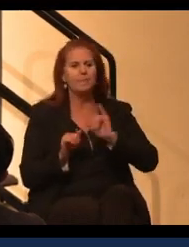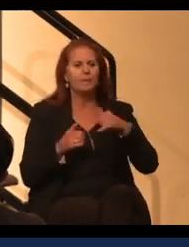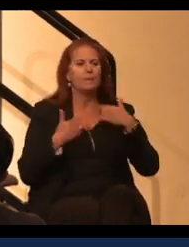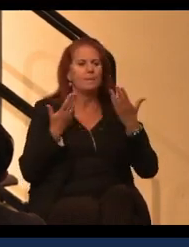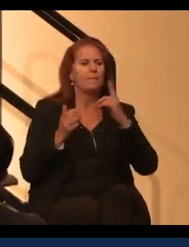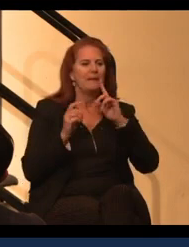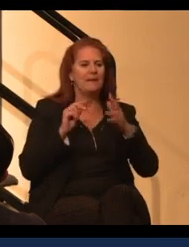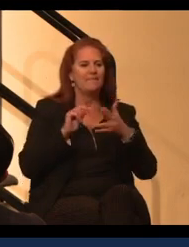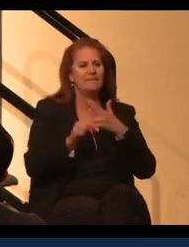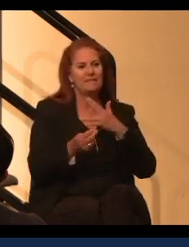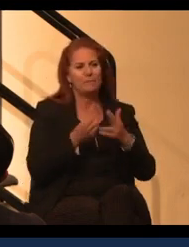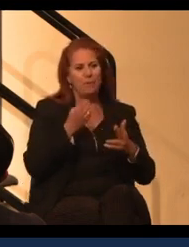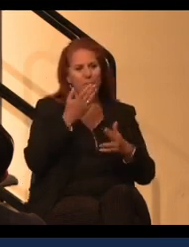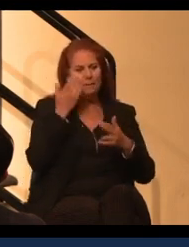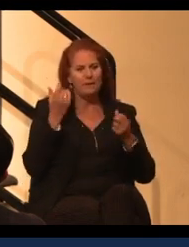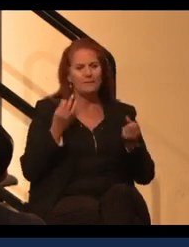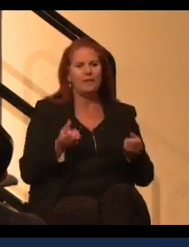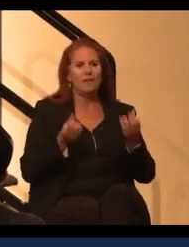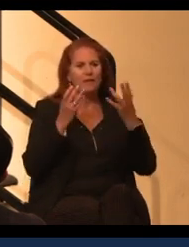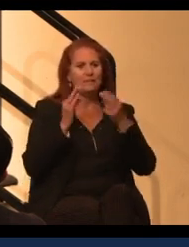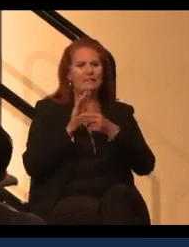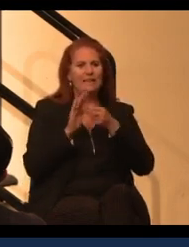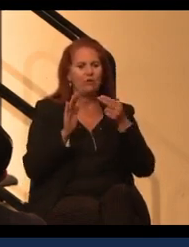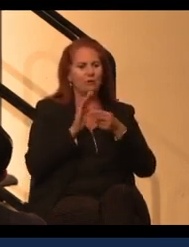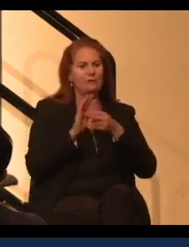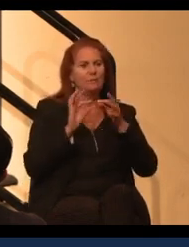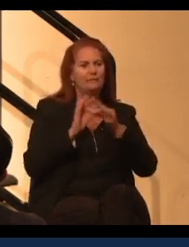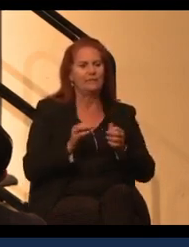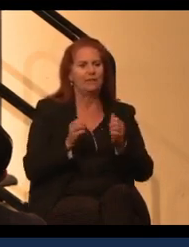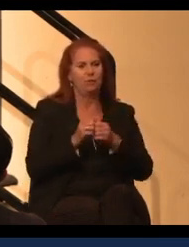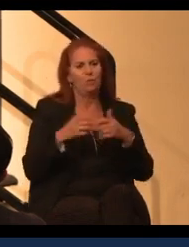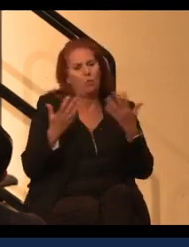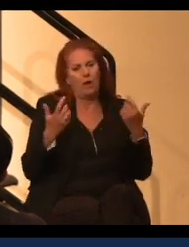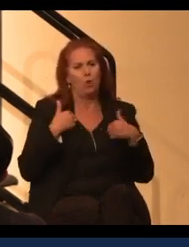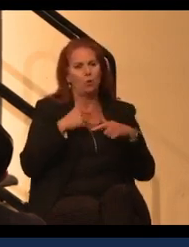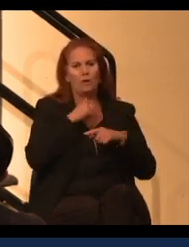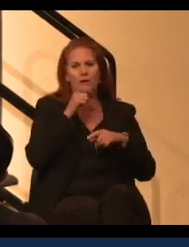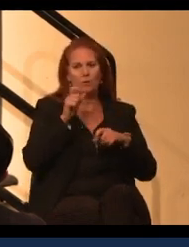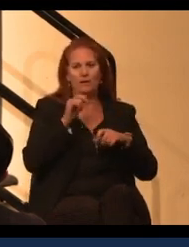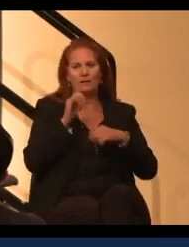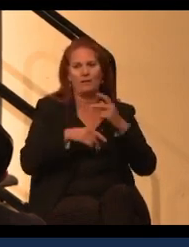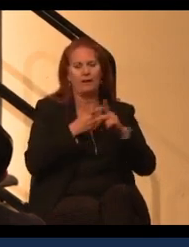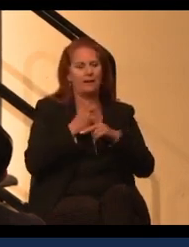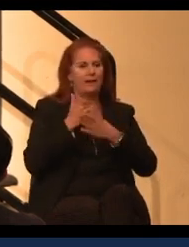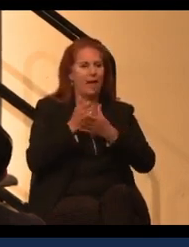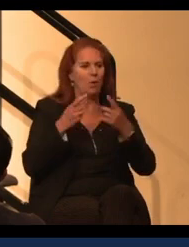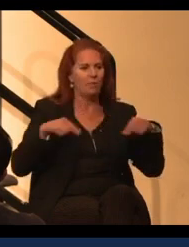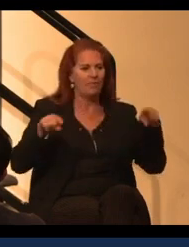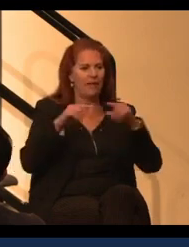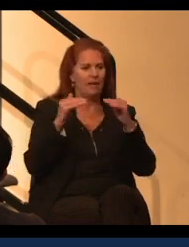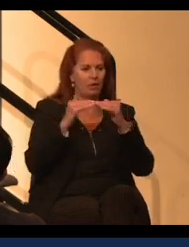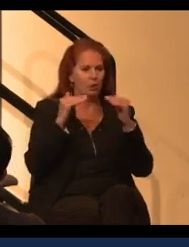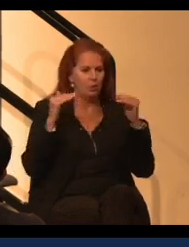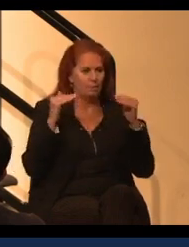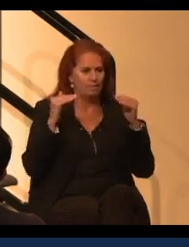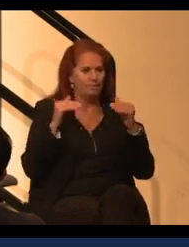be invisible because of a lot of stereotypes having to do with, well, we don't need the kind of help they do, right? And I'm not saying that